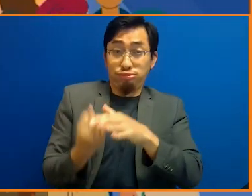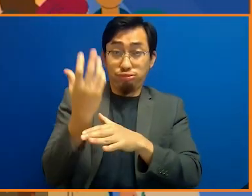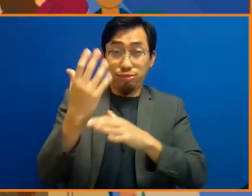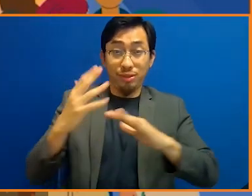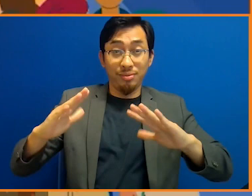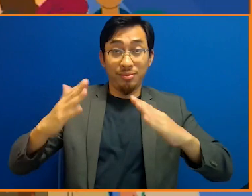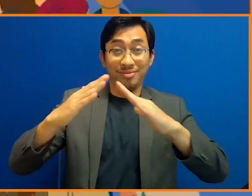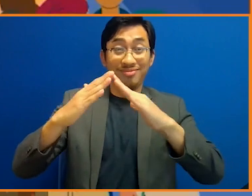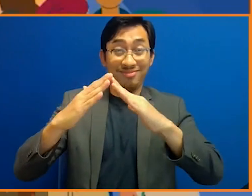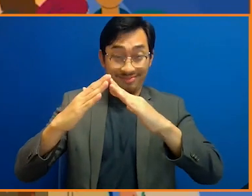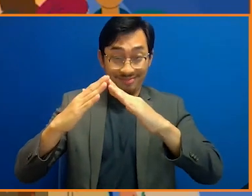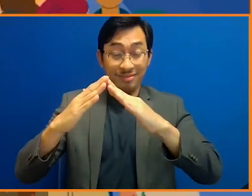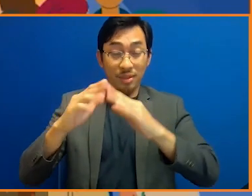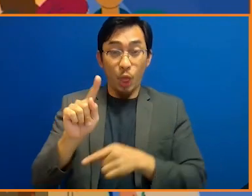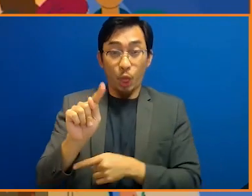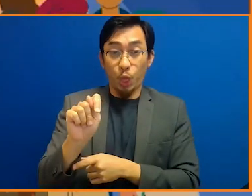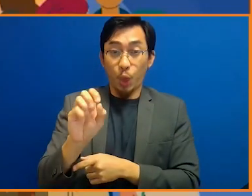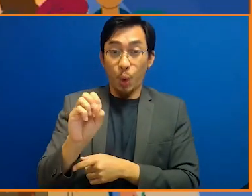large volcano in